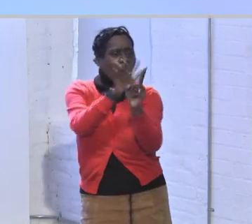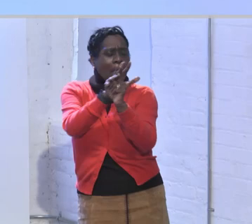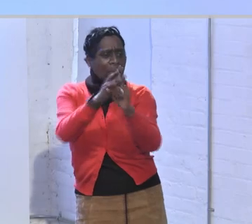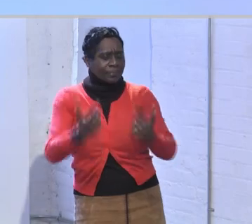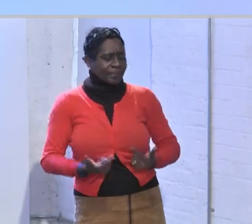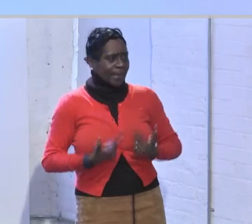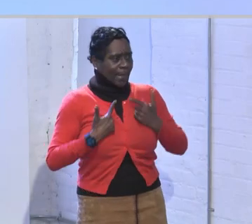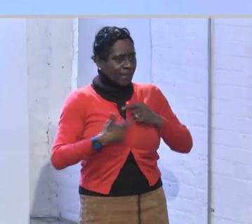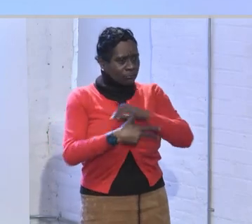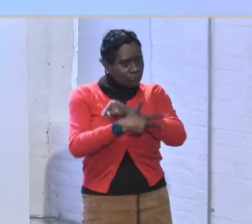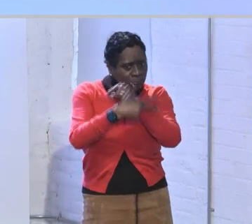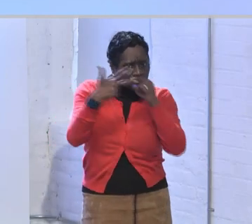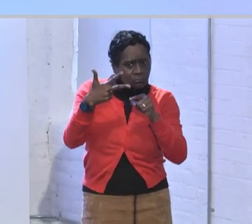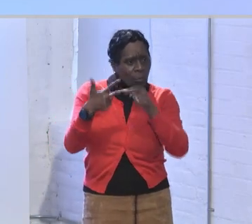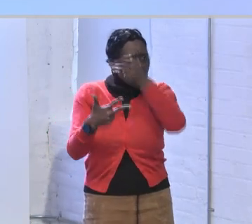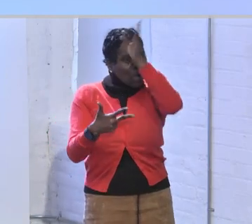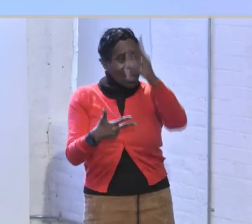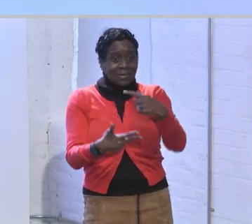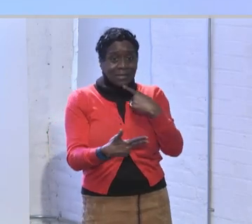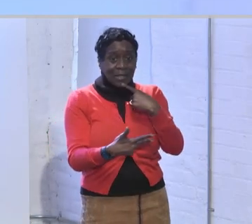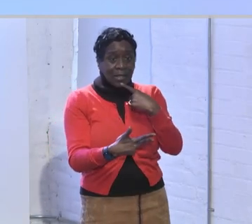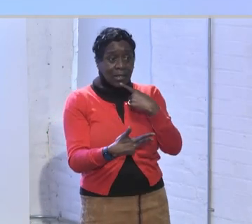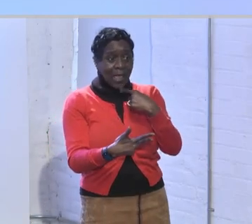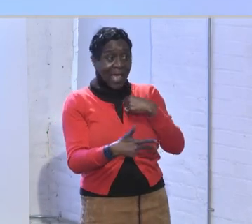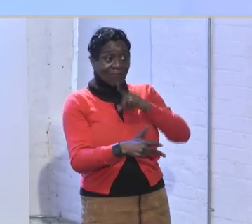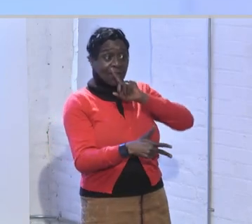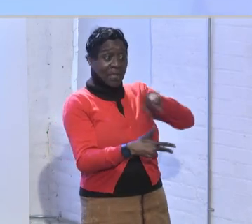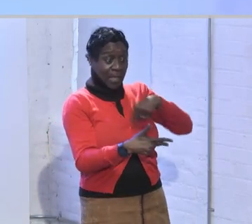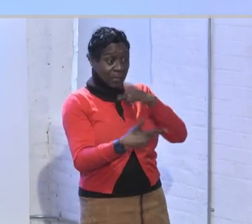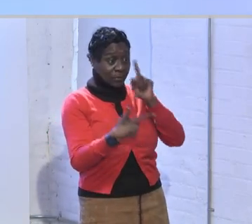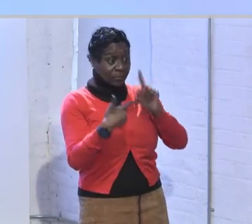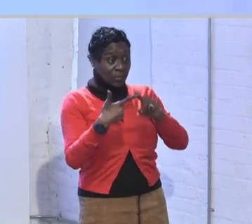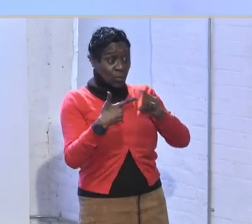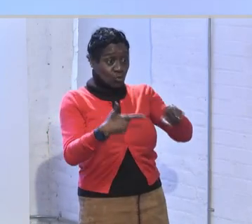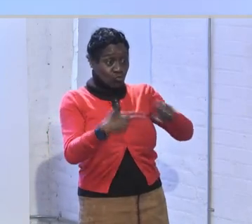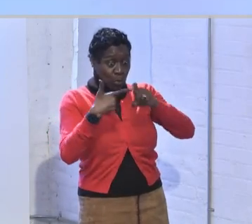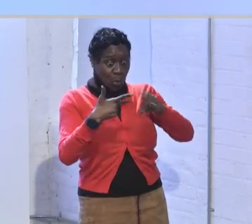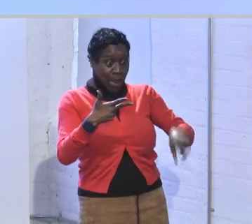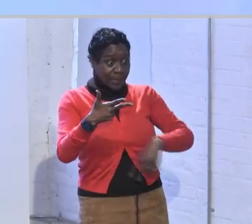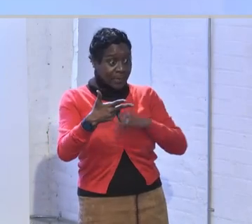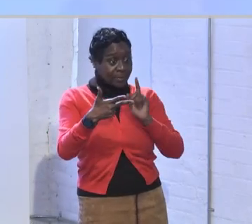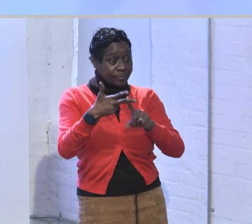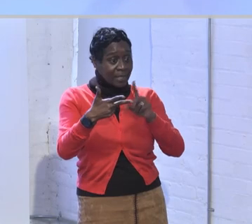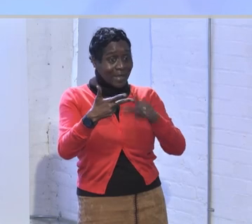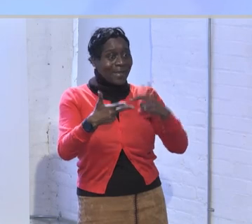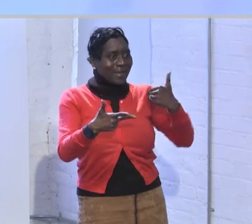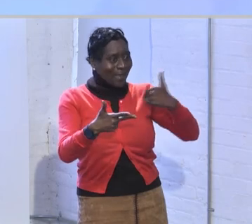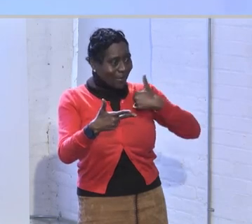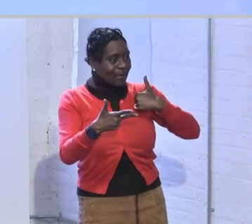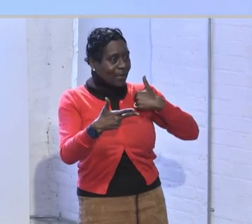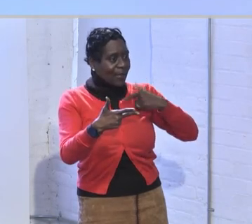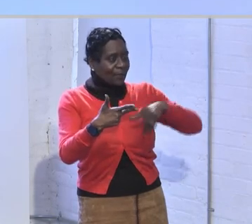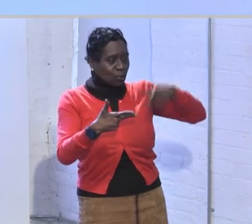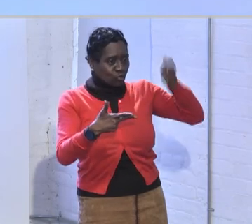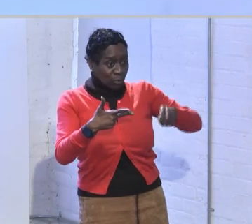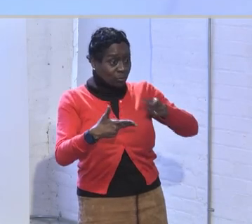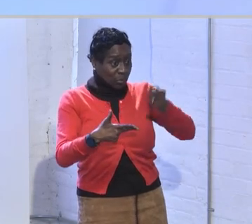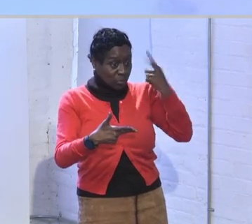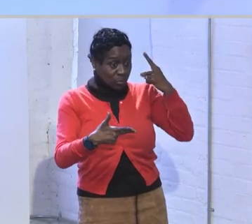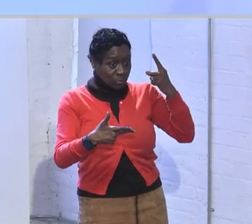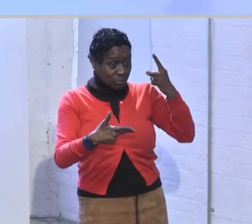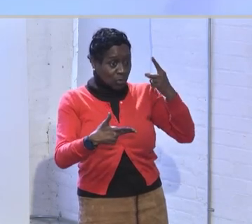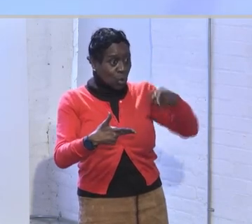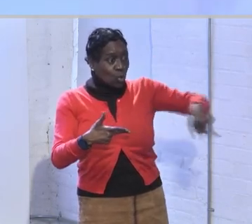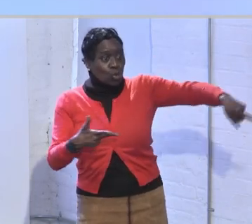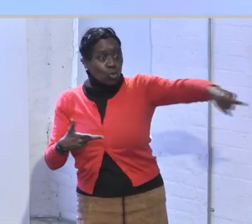life. So you understand, God said, listen, I have commands, I have statutes, and I have judgments. And